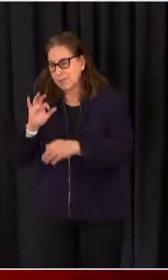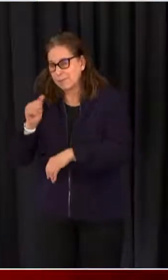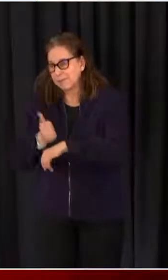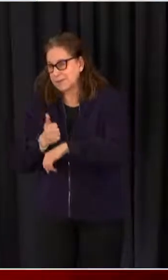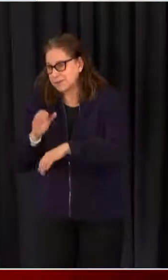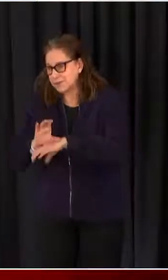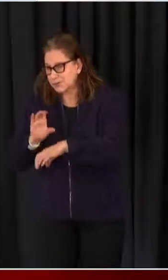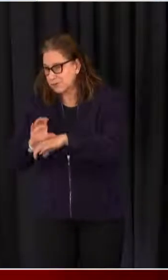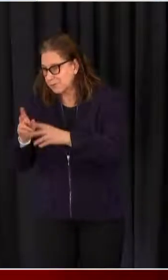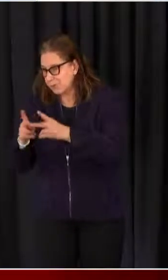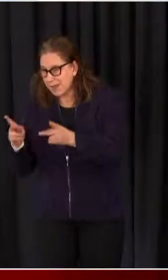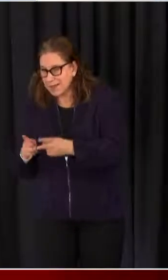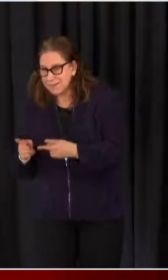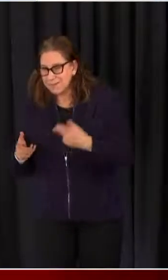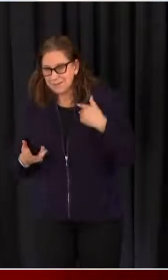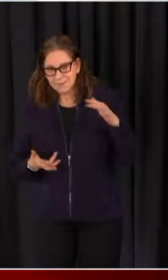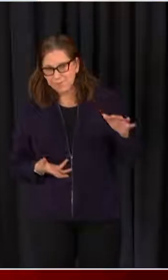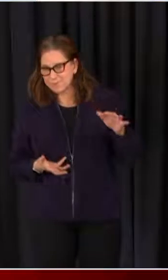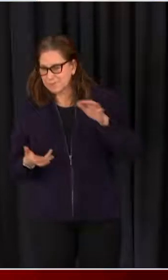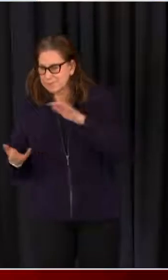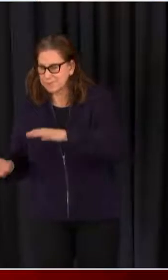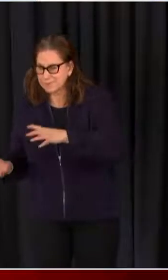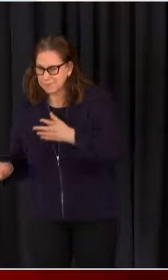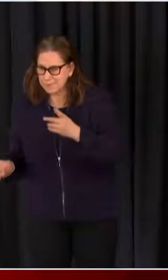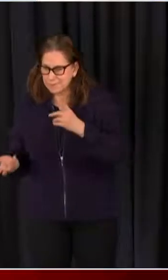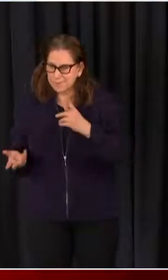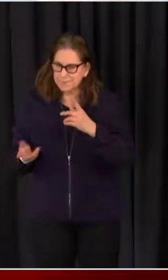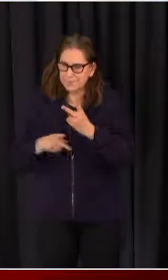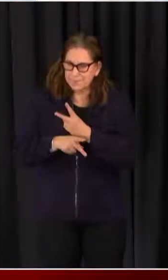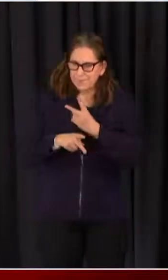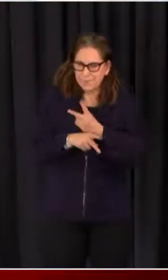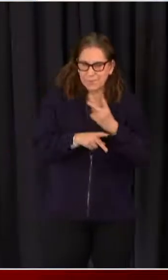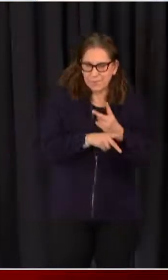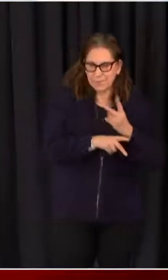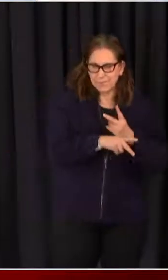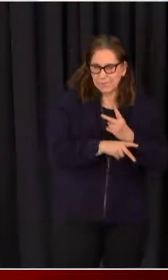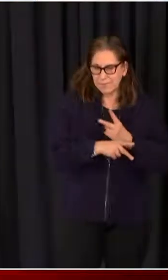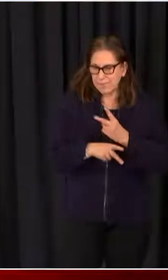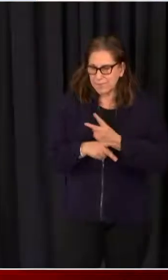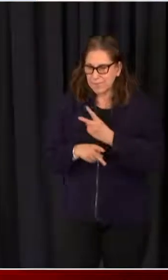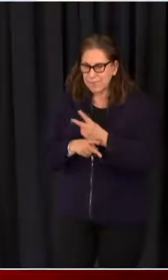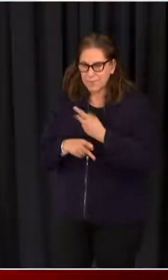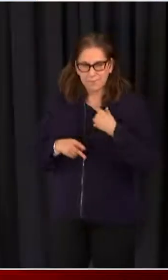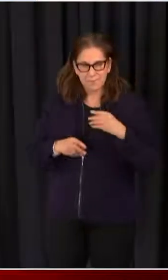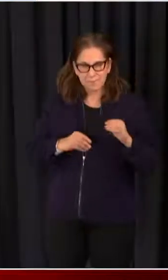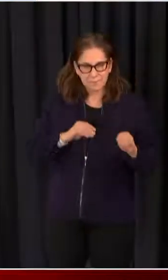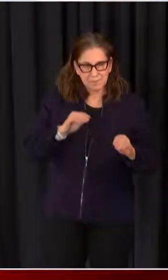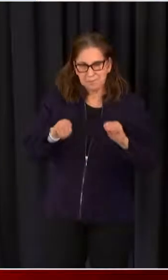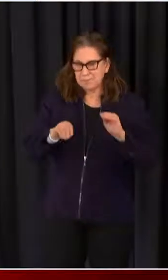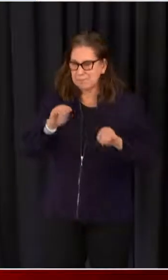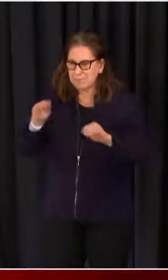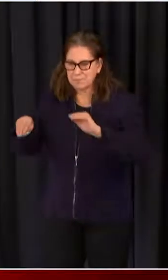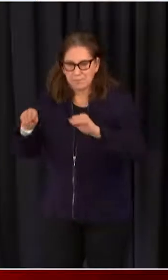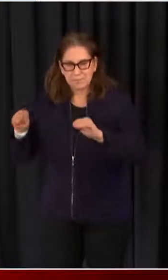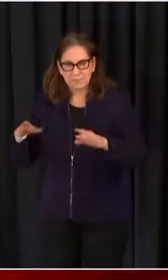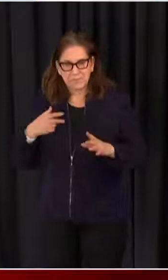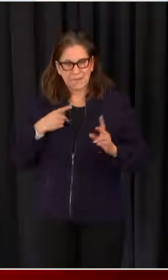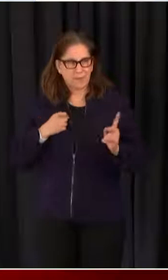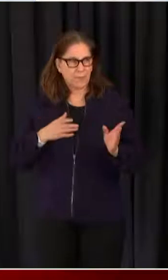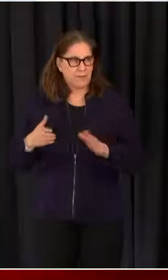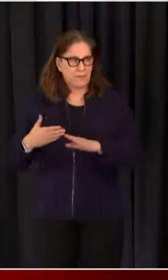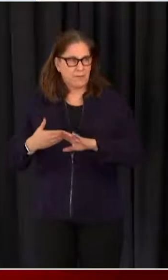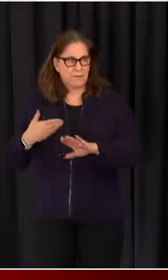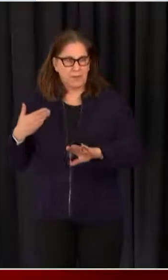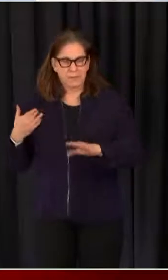one-day event on the campus of a place of worship. So it is possible to move these vaccines around. It takes a lot of logistics and early